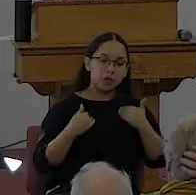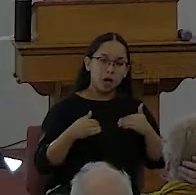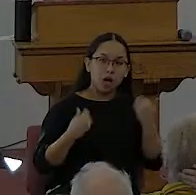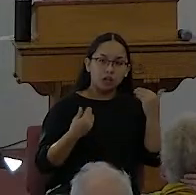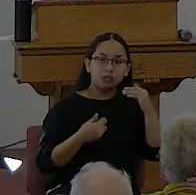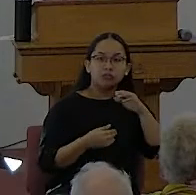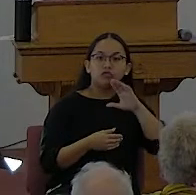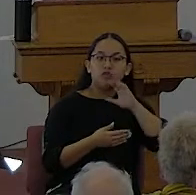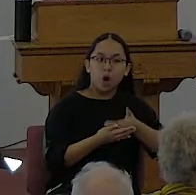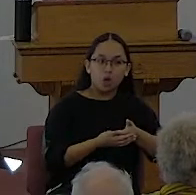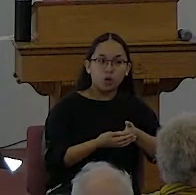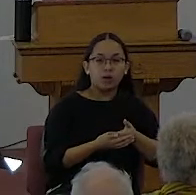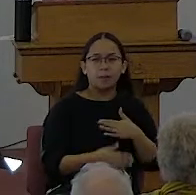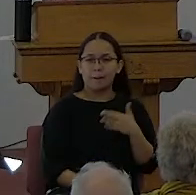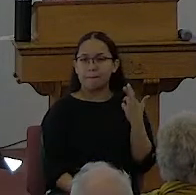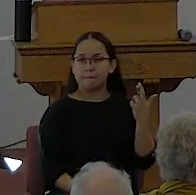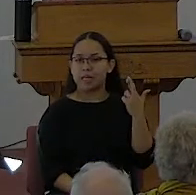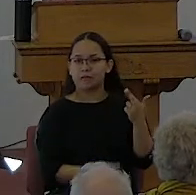high school.